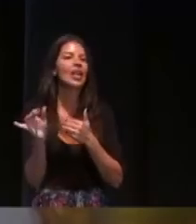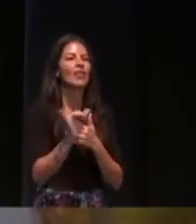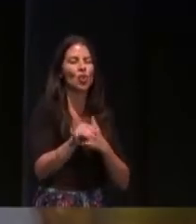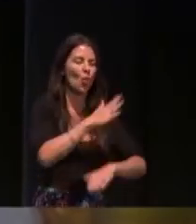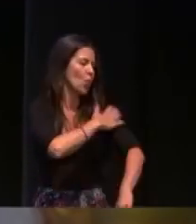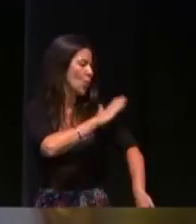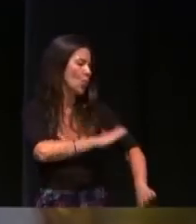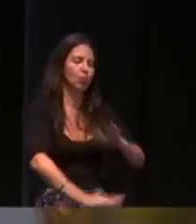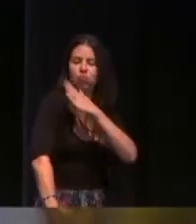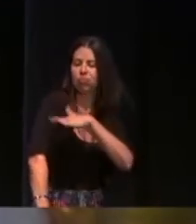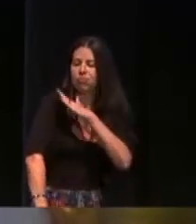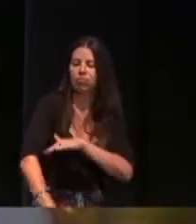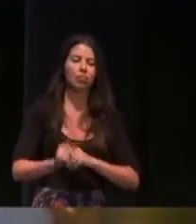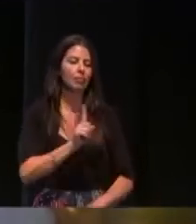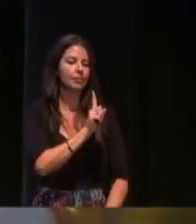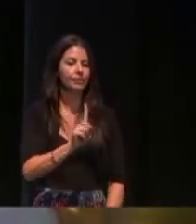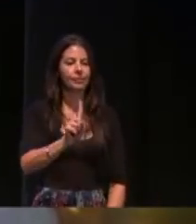feet and keep on stepping.